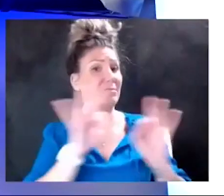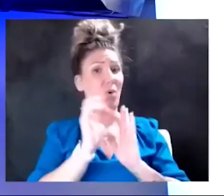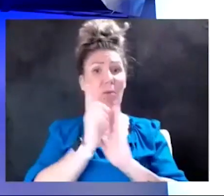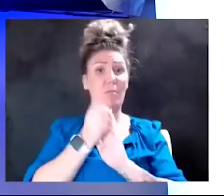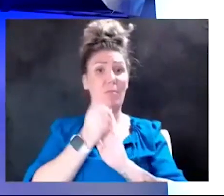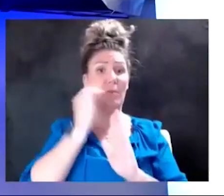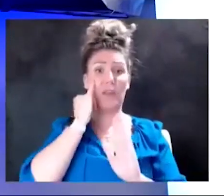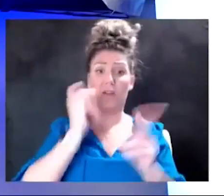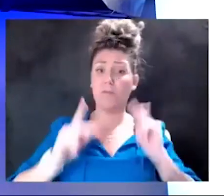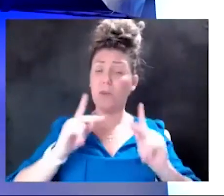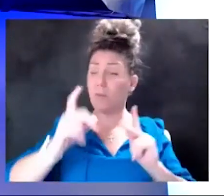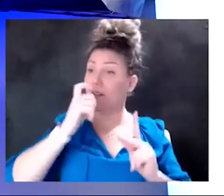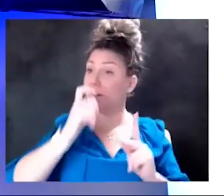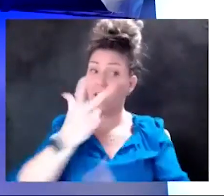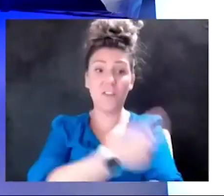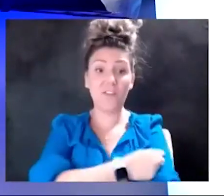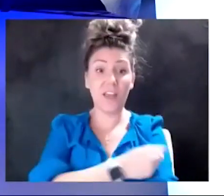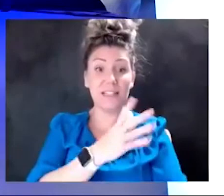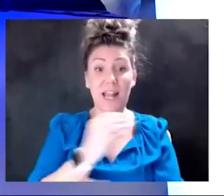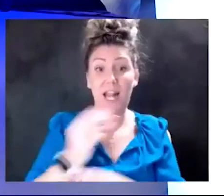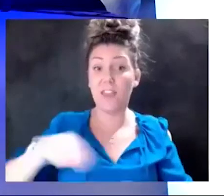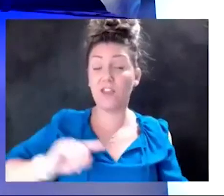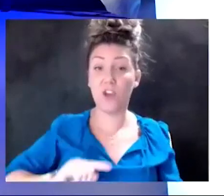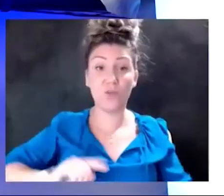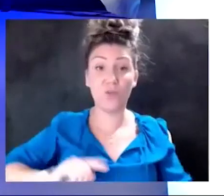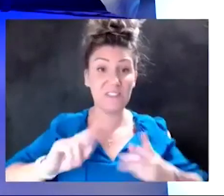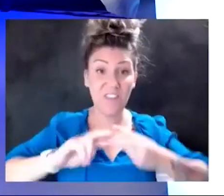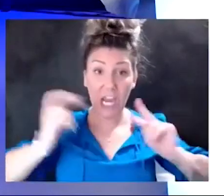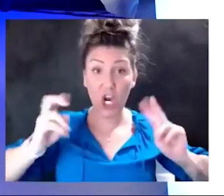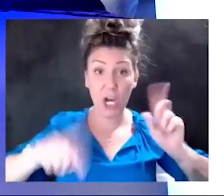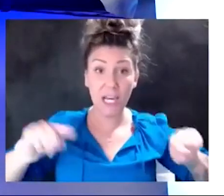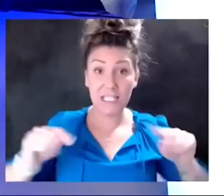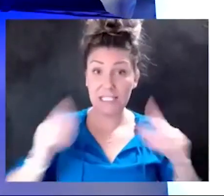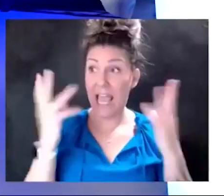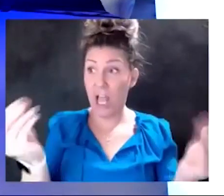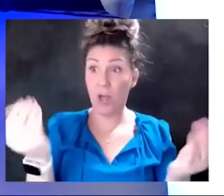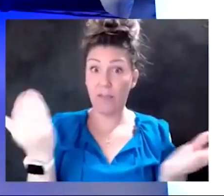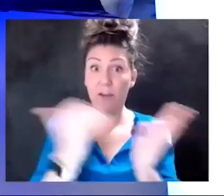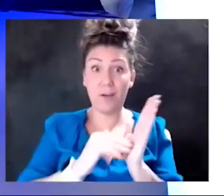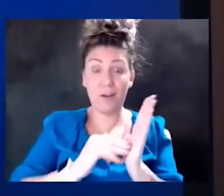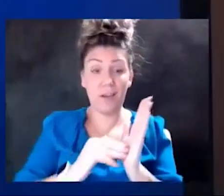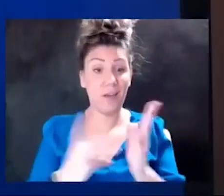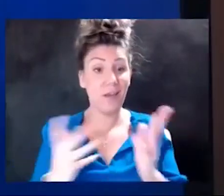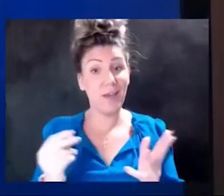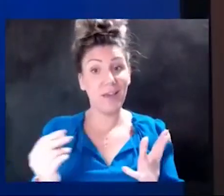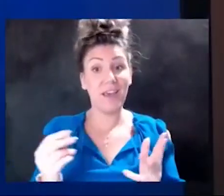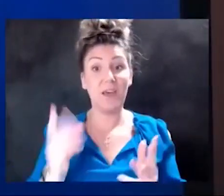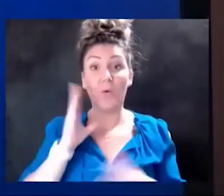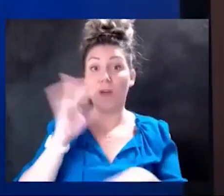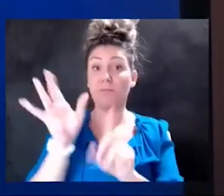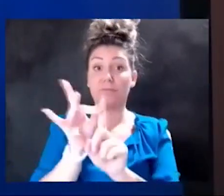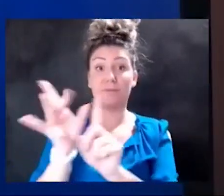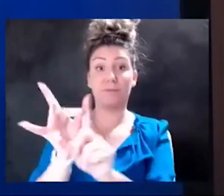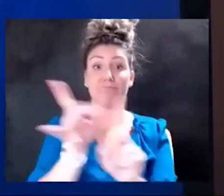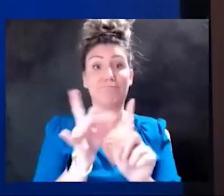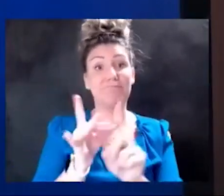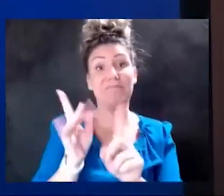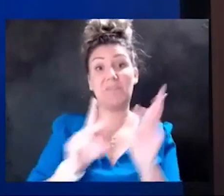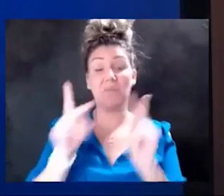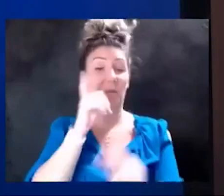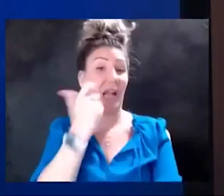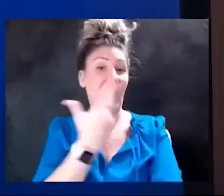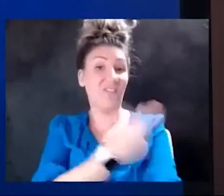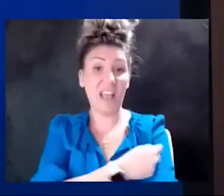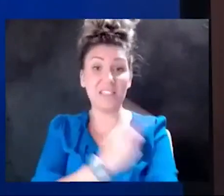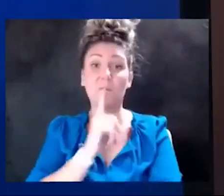vaccinated, and these variants are going to be out there, and again, the variants are going to select for the people who aren't vaccinated. They're going to get sick. They're going to